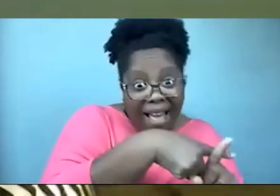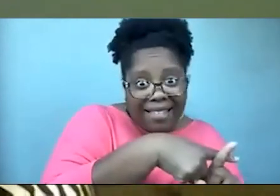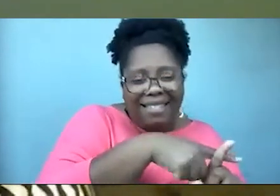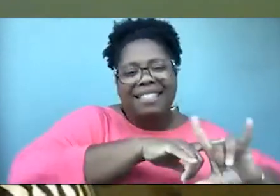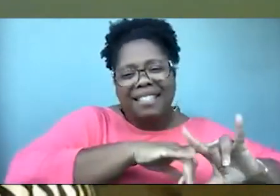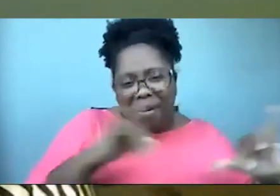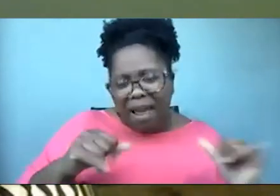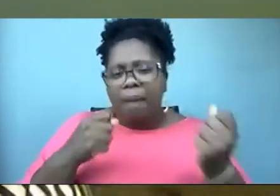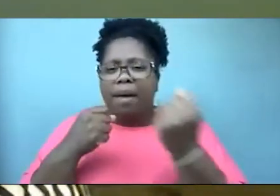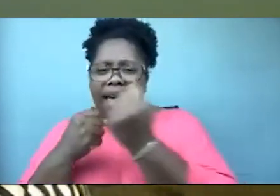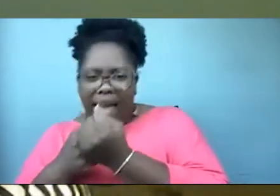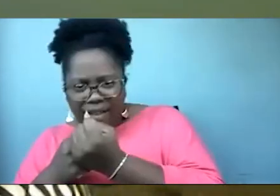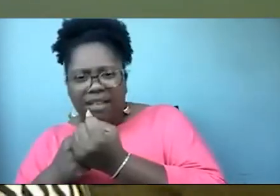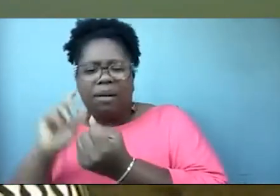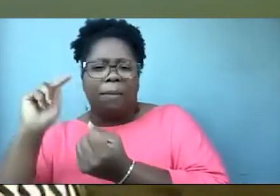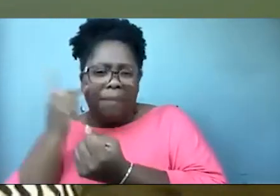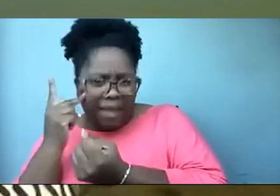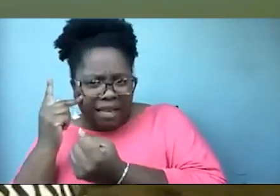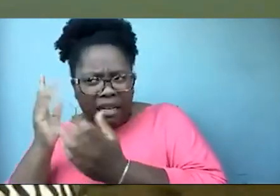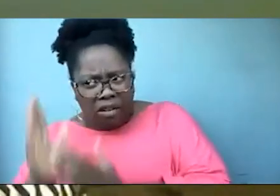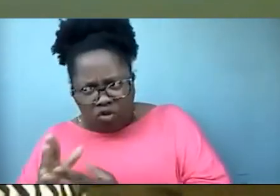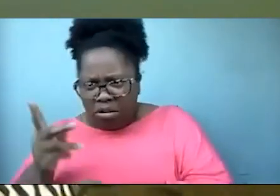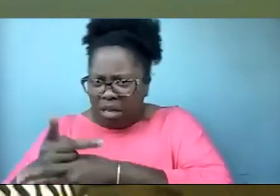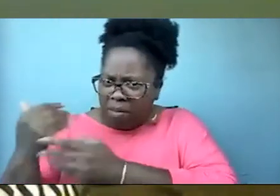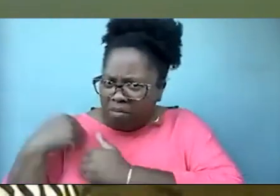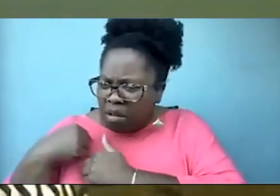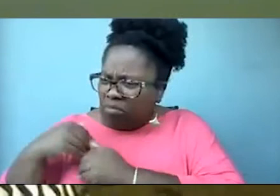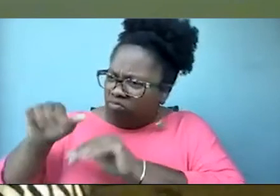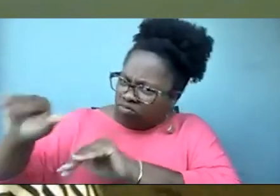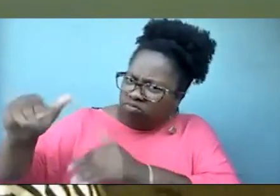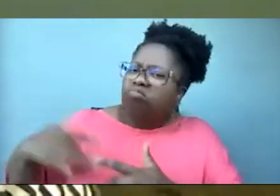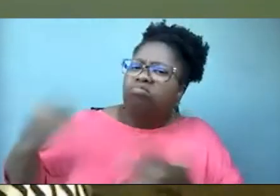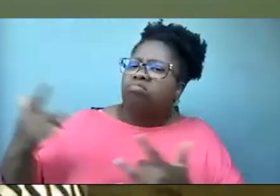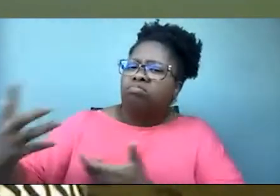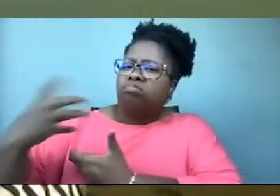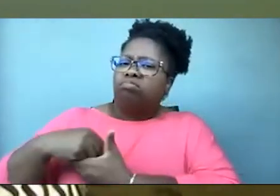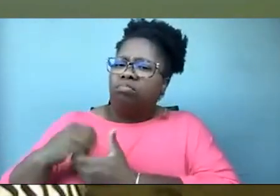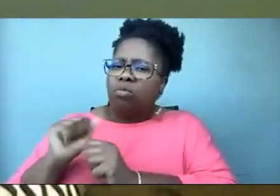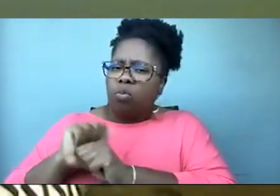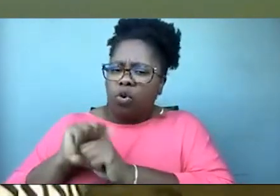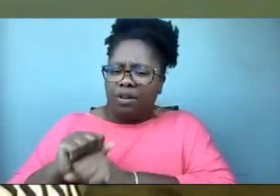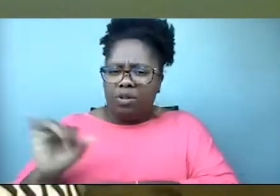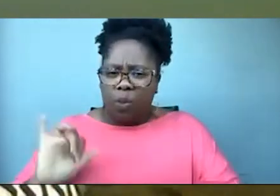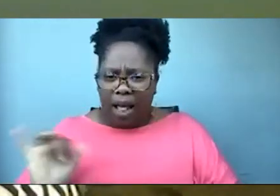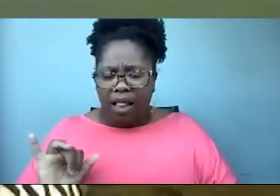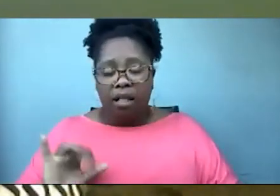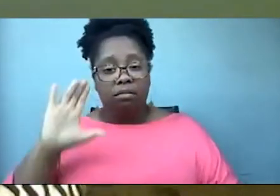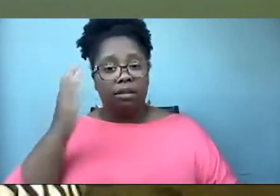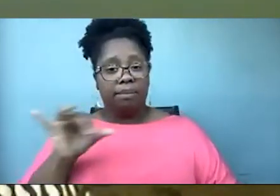work as well. It seems like that's a critical piece of doing this.